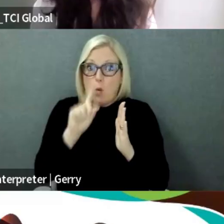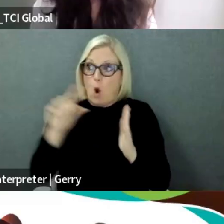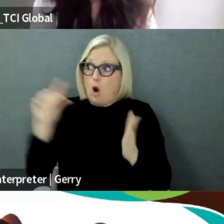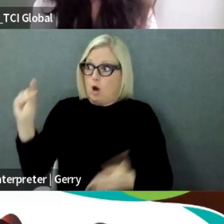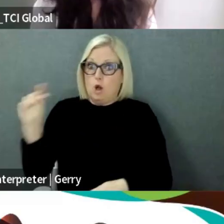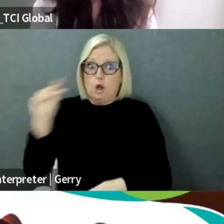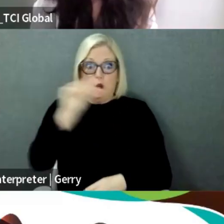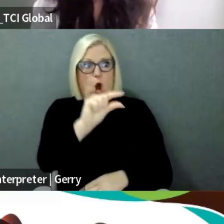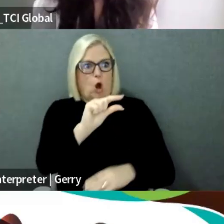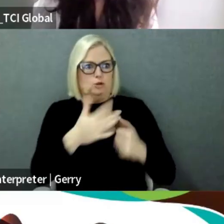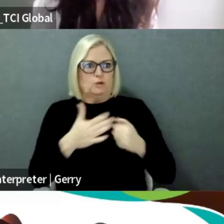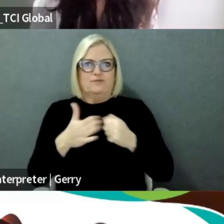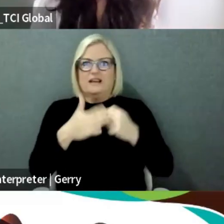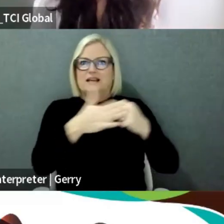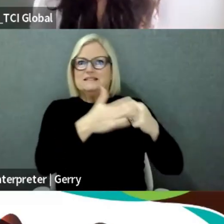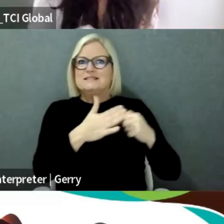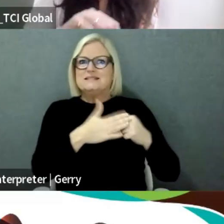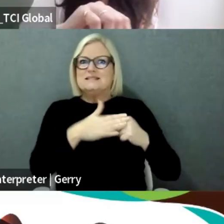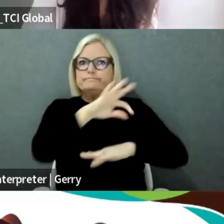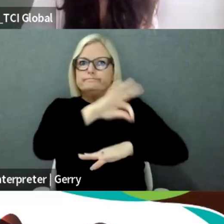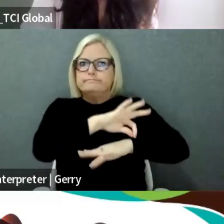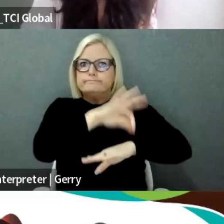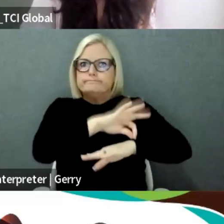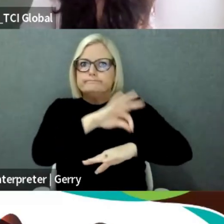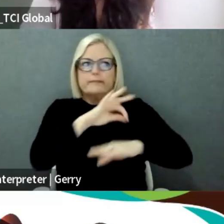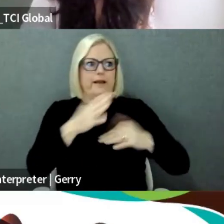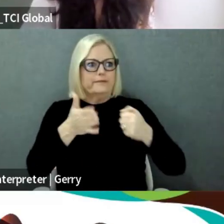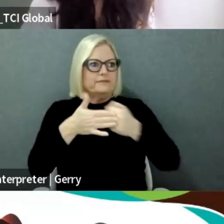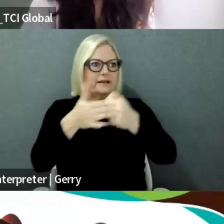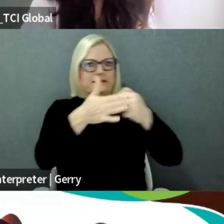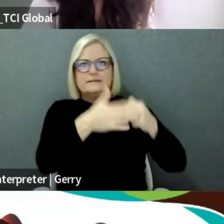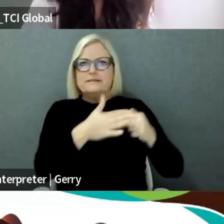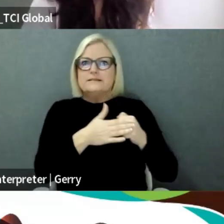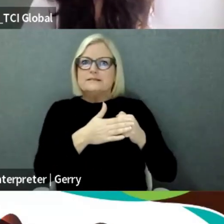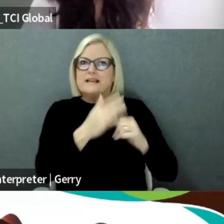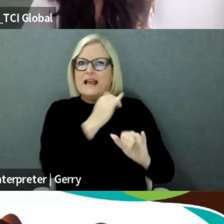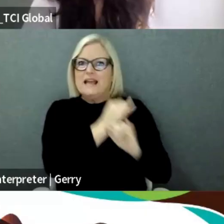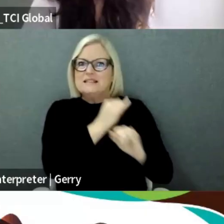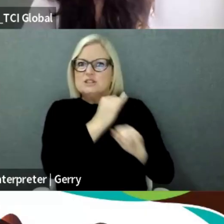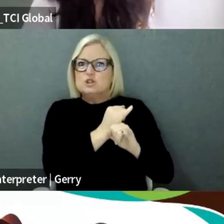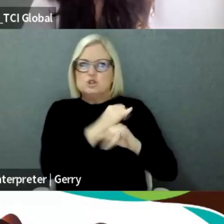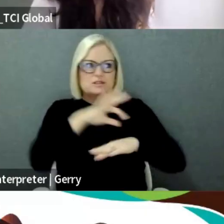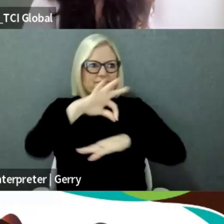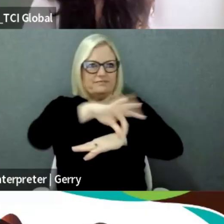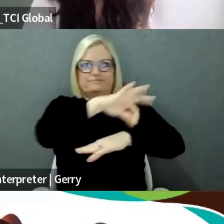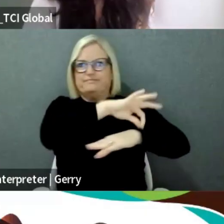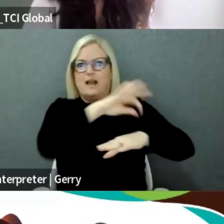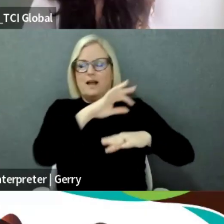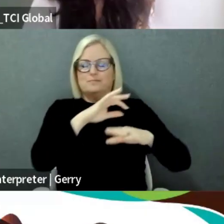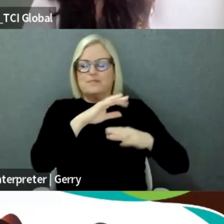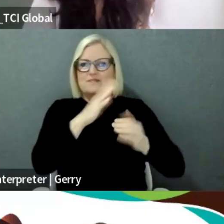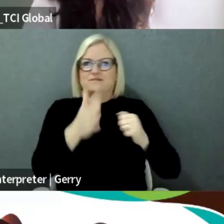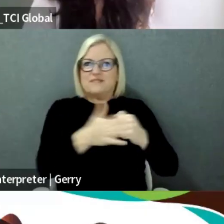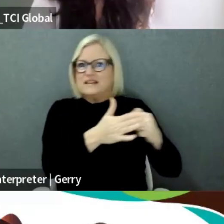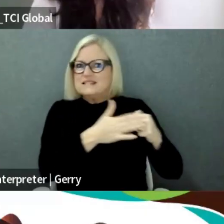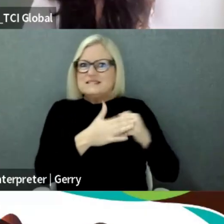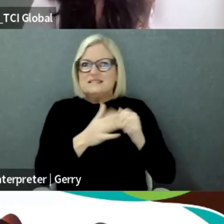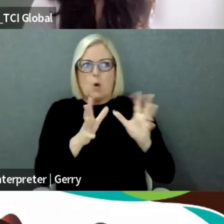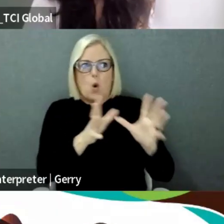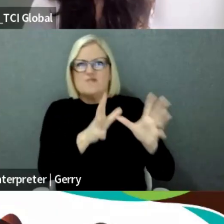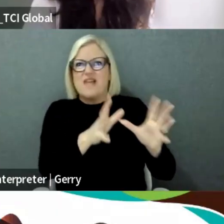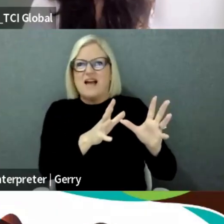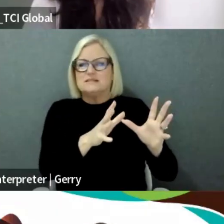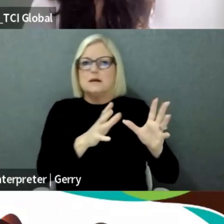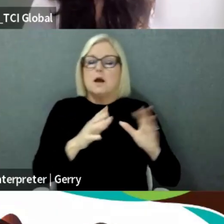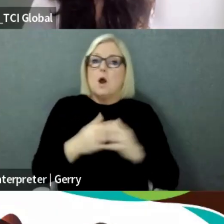of prioritising community systems building. When they contract services that reinforce provider control,